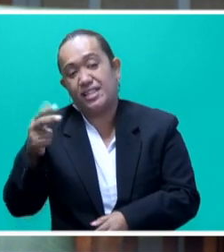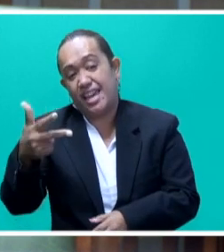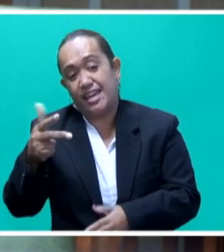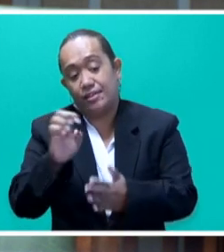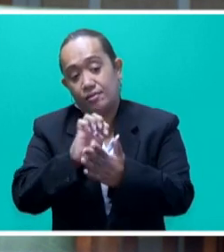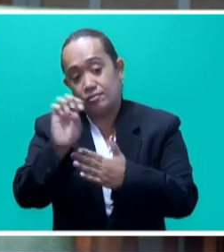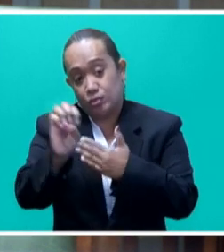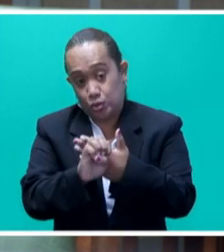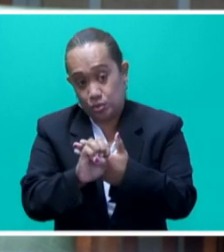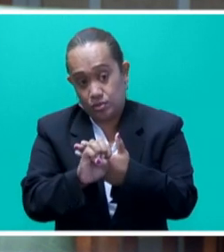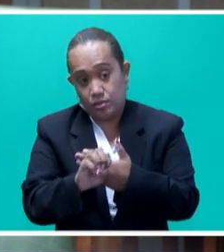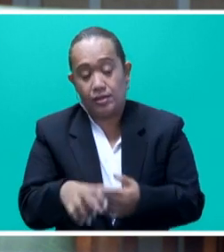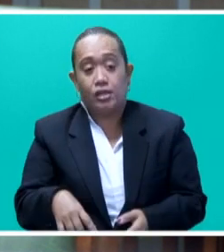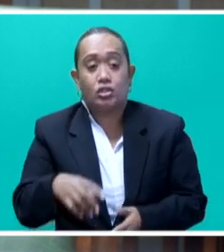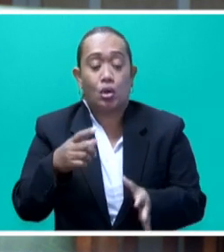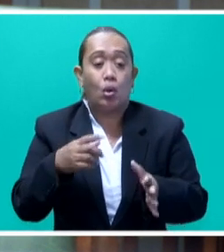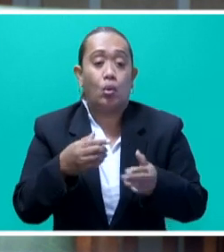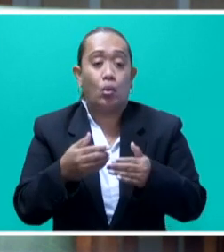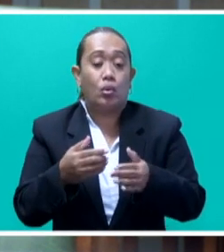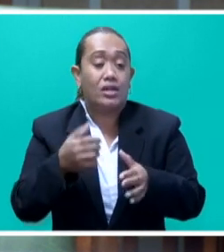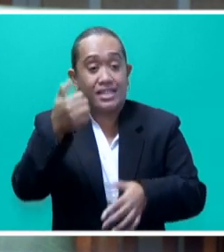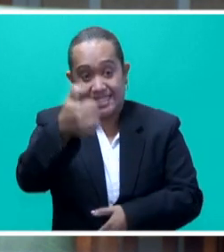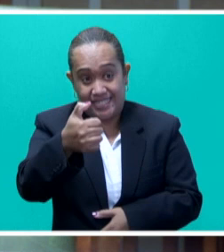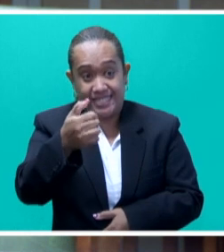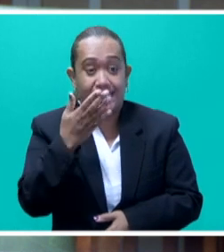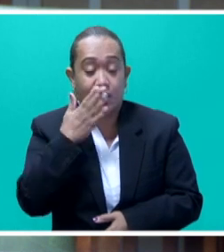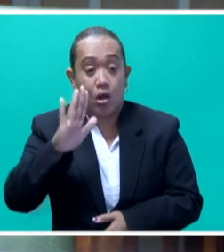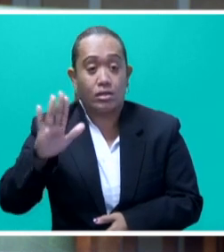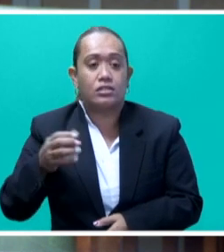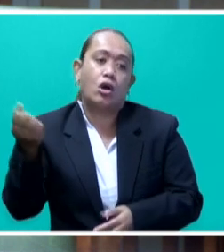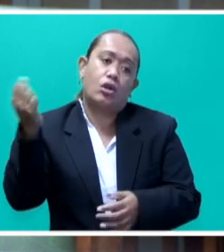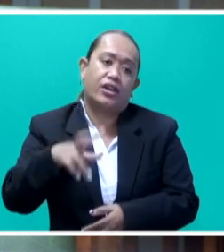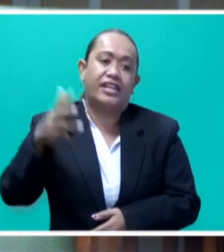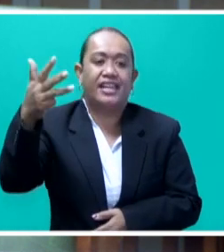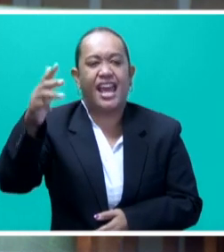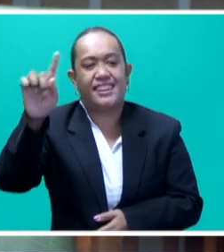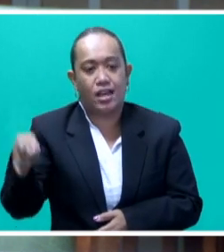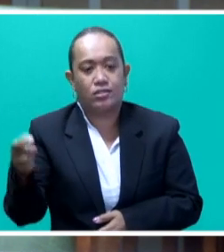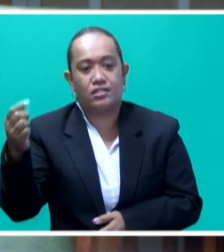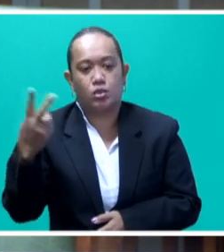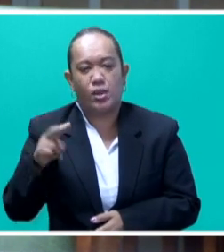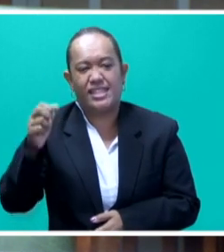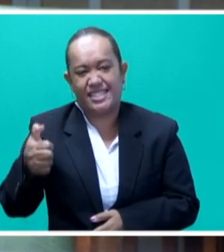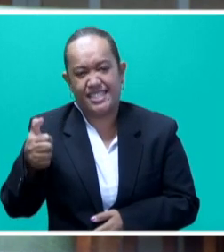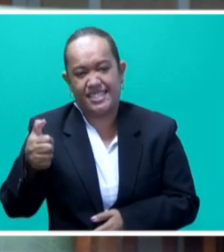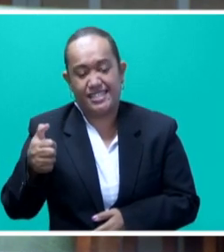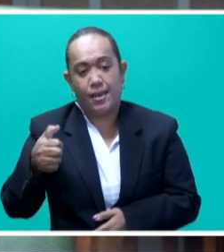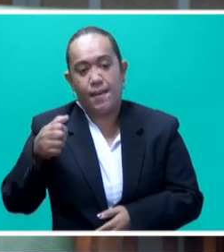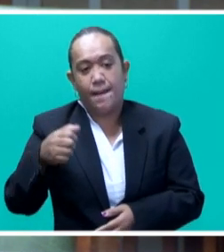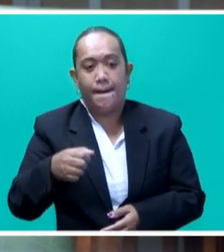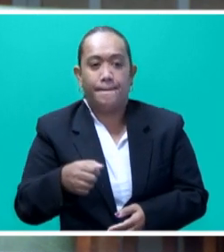of 6th August 2021, a total of 9,026 patients have visited these GP